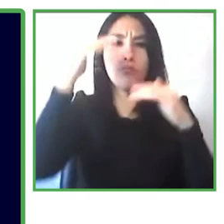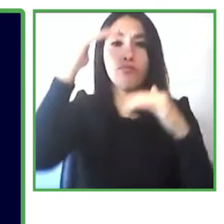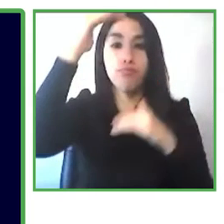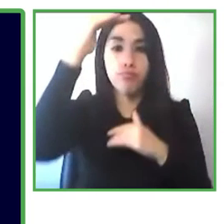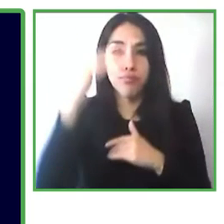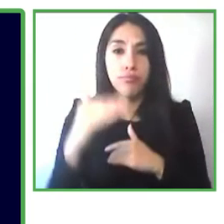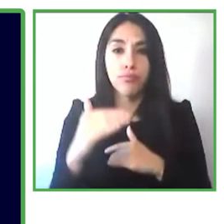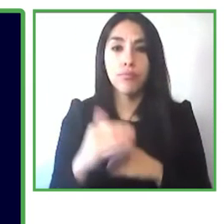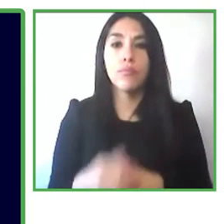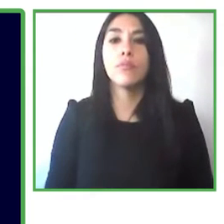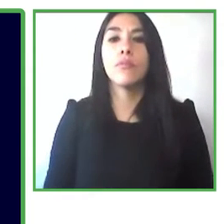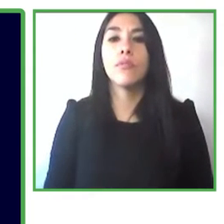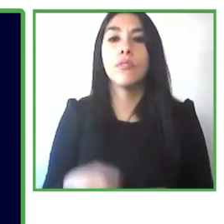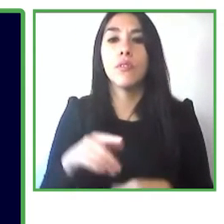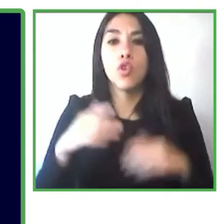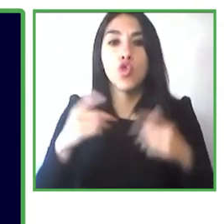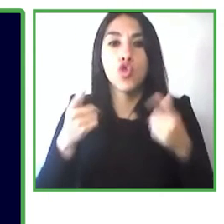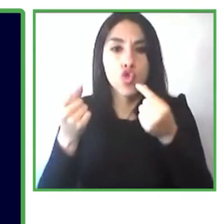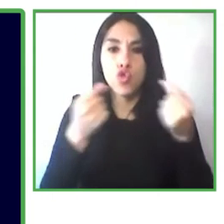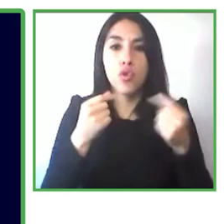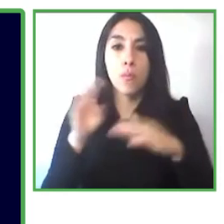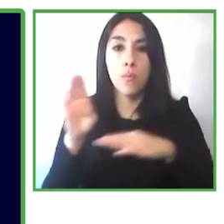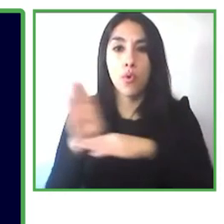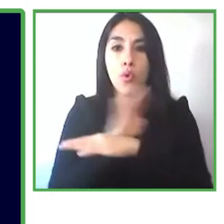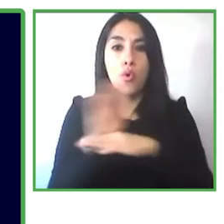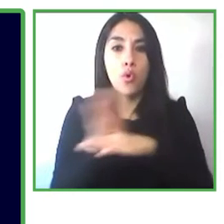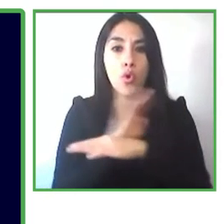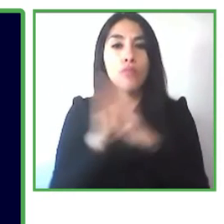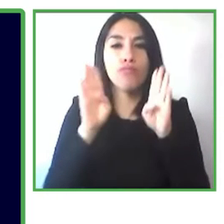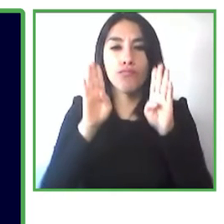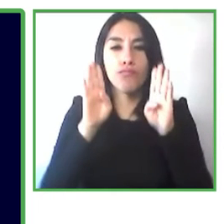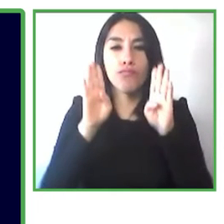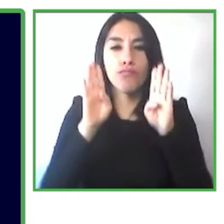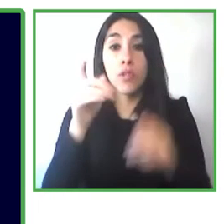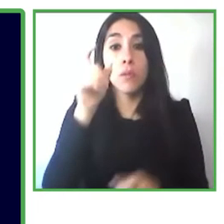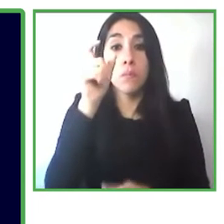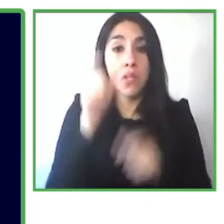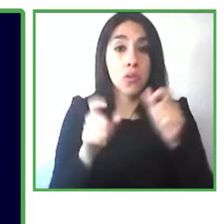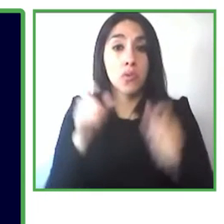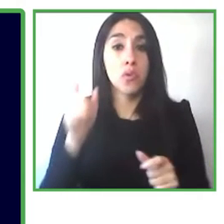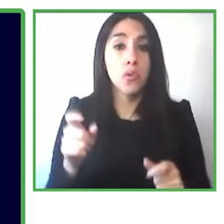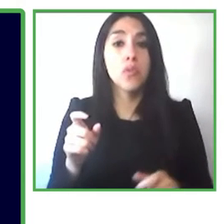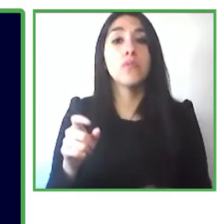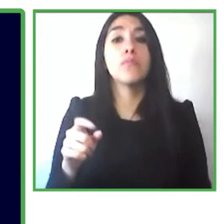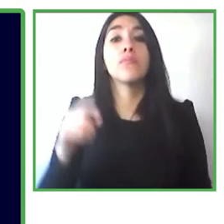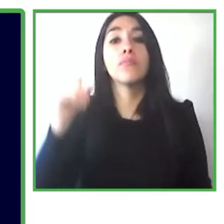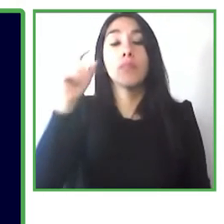so that they can manage adequately the human capital, considering people with disabilities.